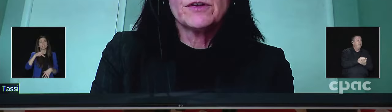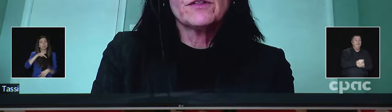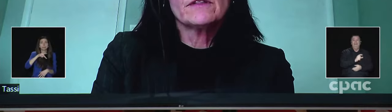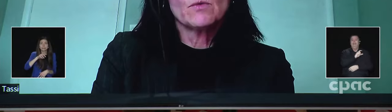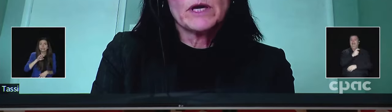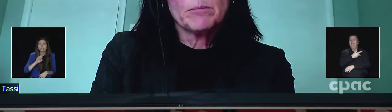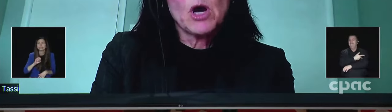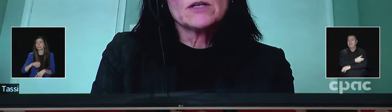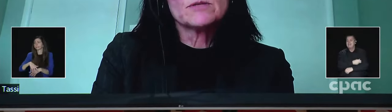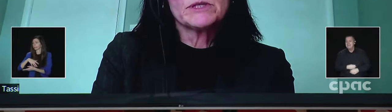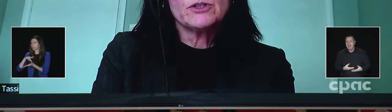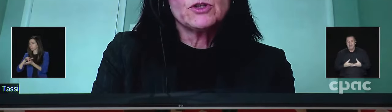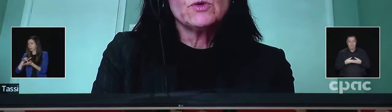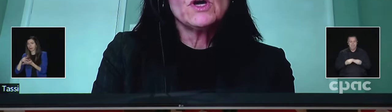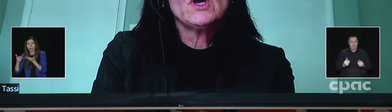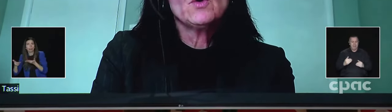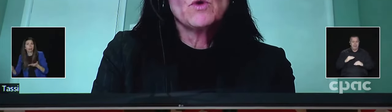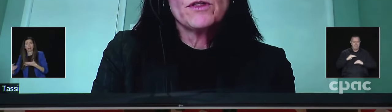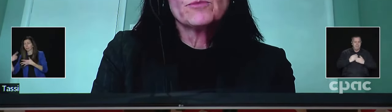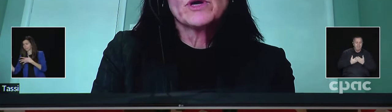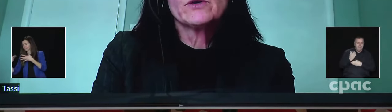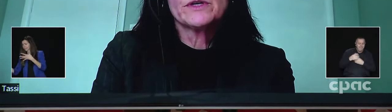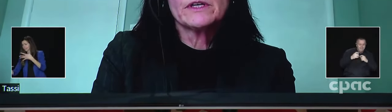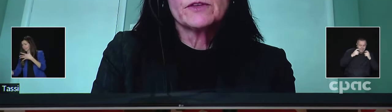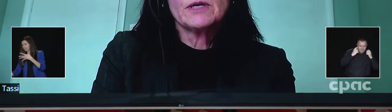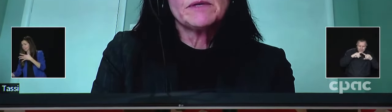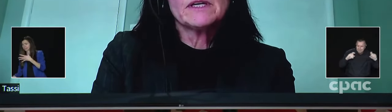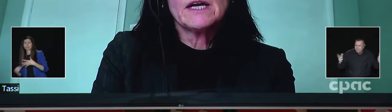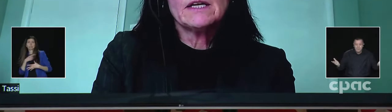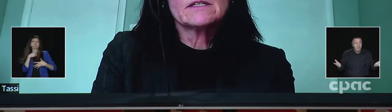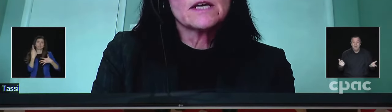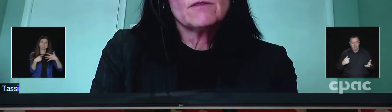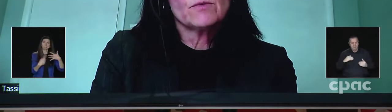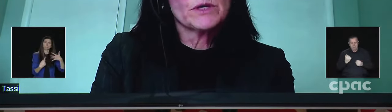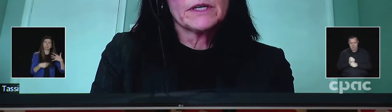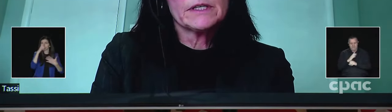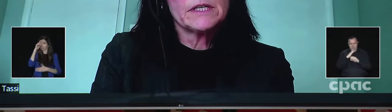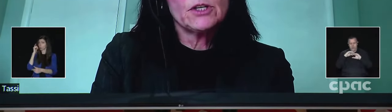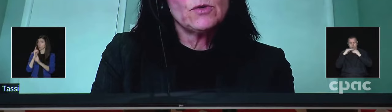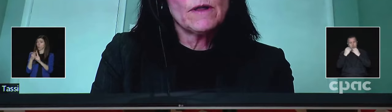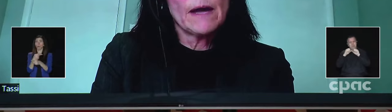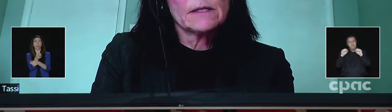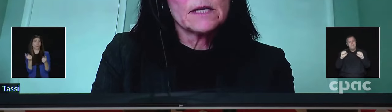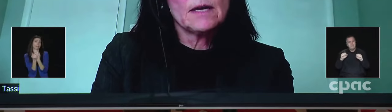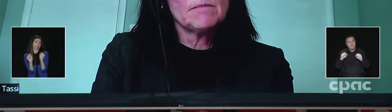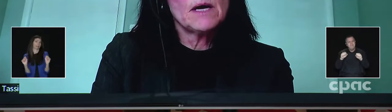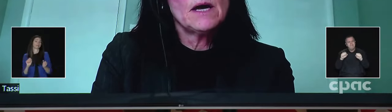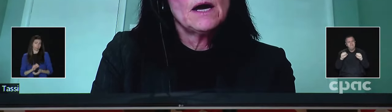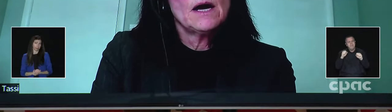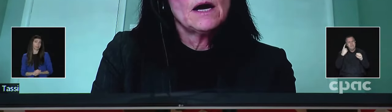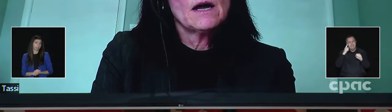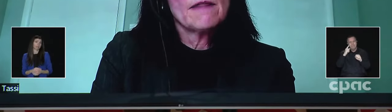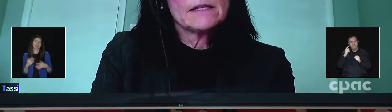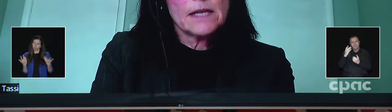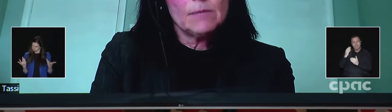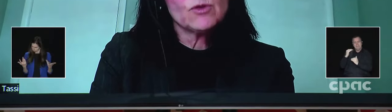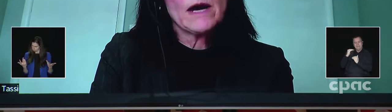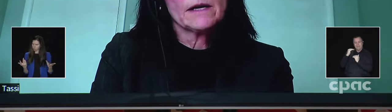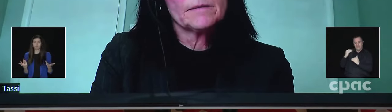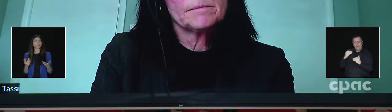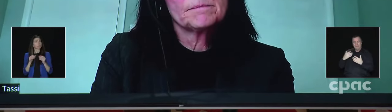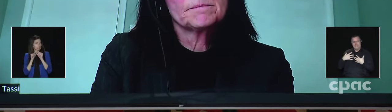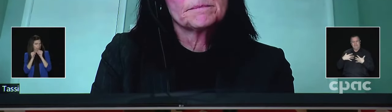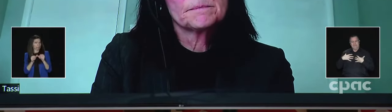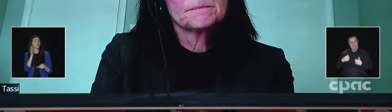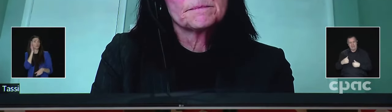done everything that we can possibly do with the priority of keeping Canadians safe, and we're going to continue on that same